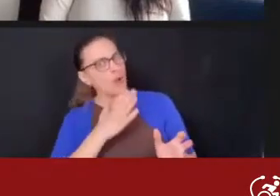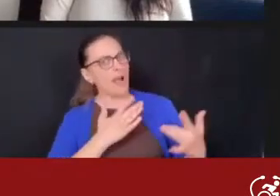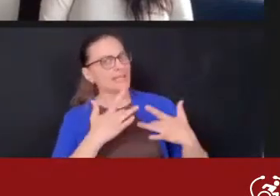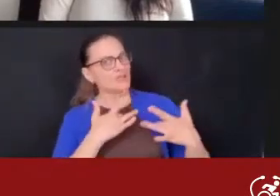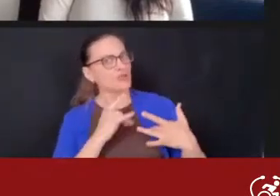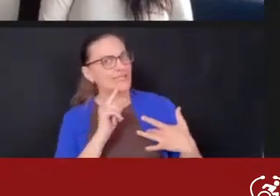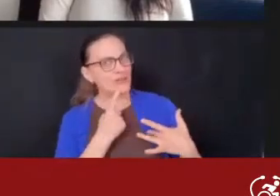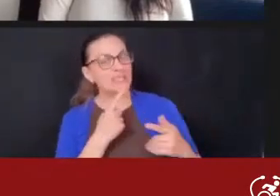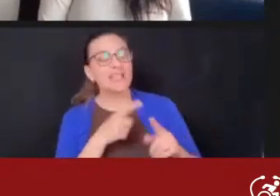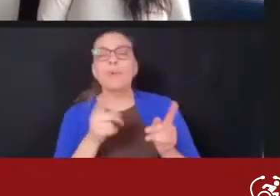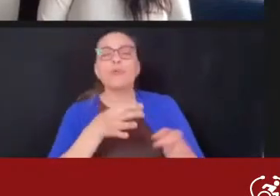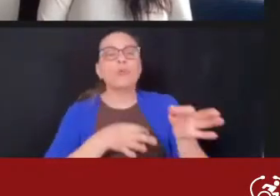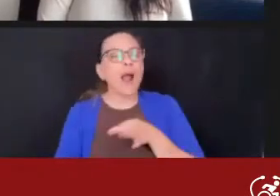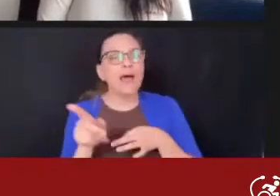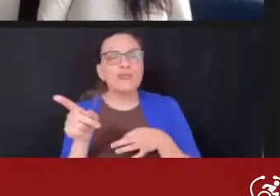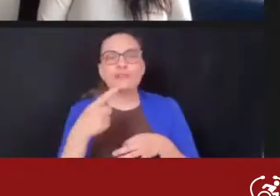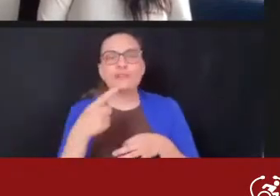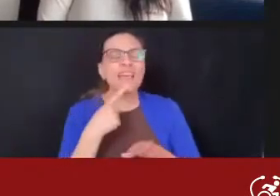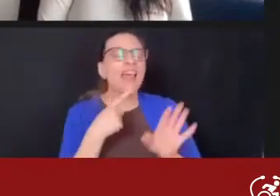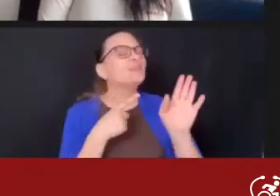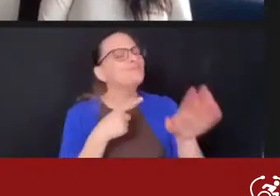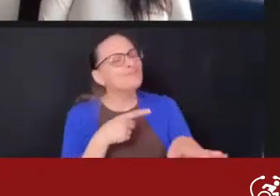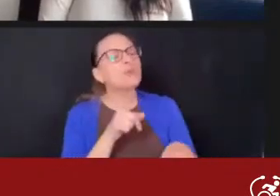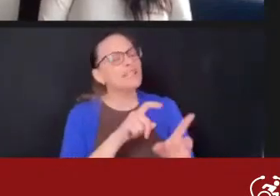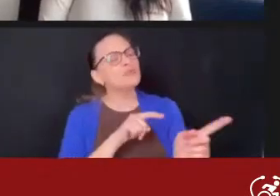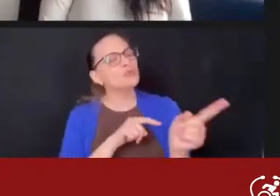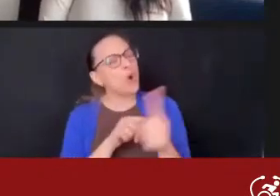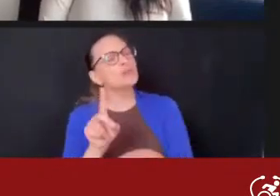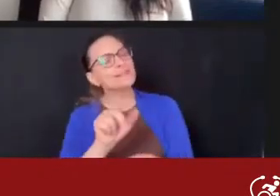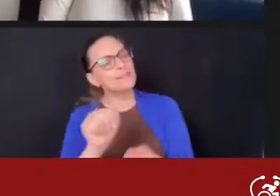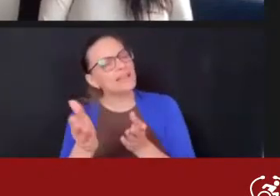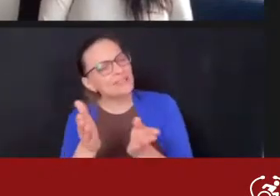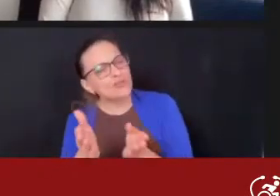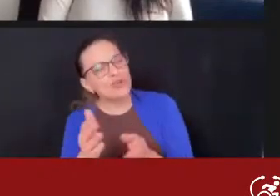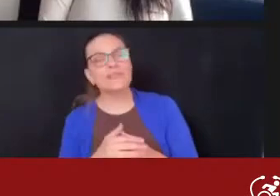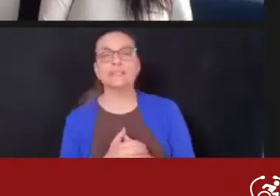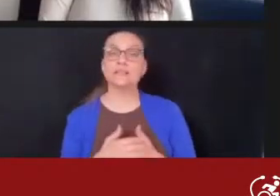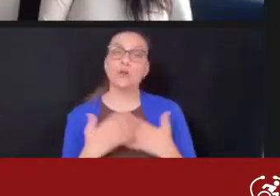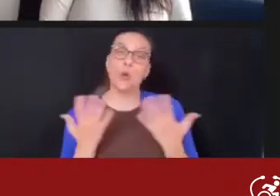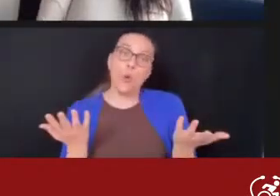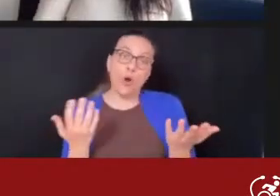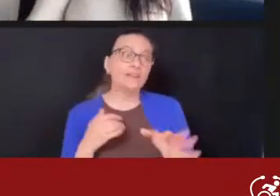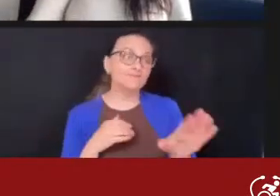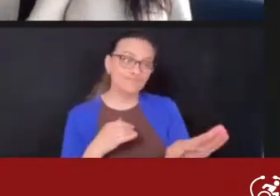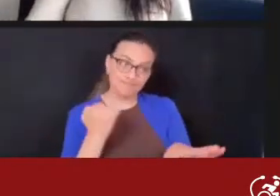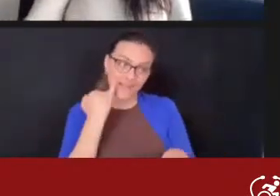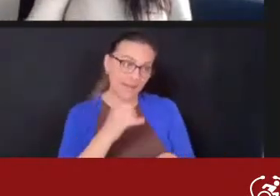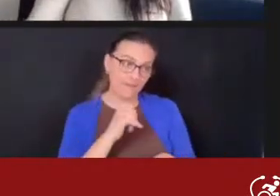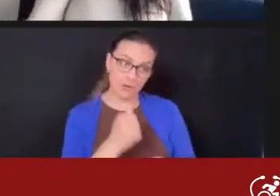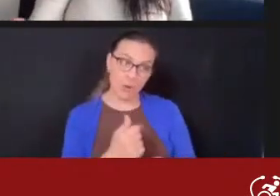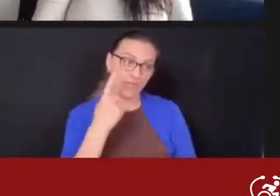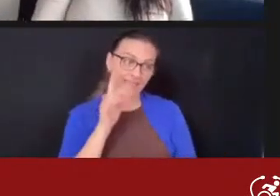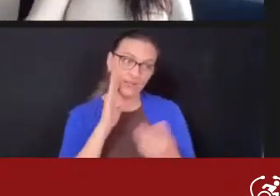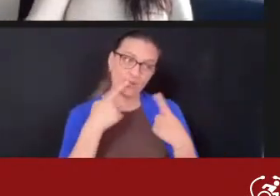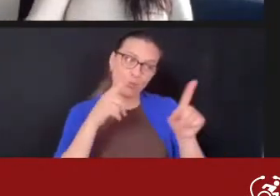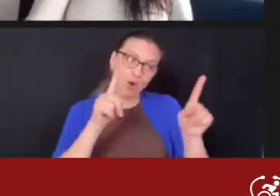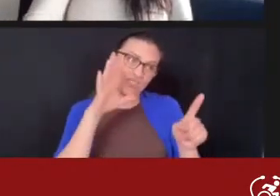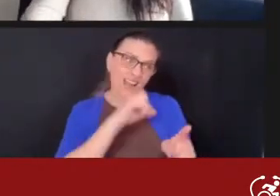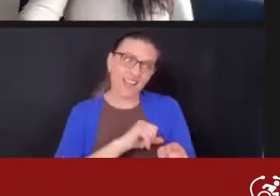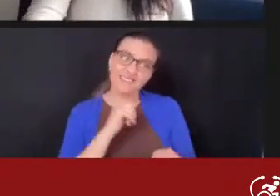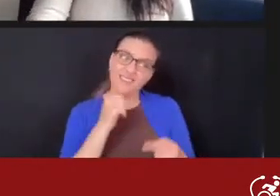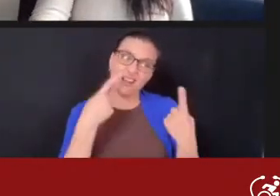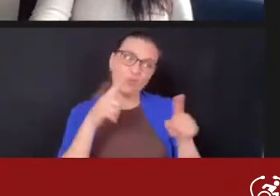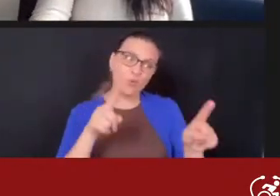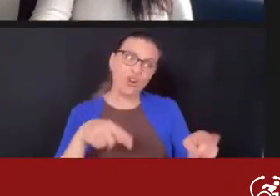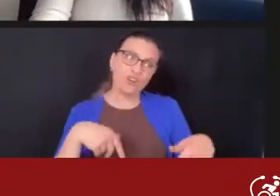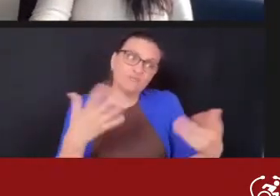well, you need to go to disability services, or, well, if you don't think it's going to work, then I guess it's not going to work. He